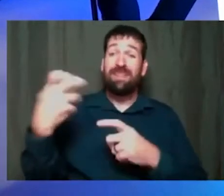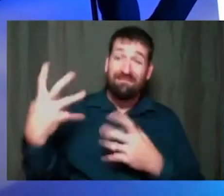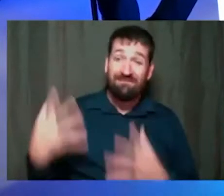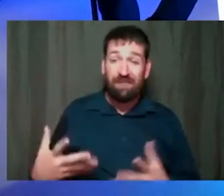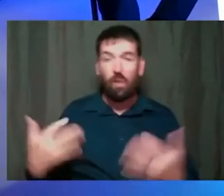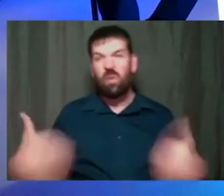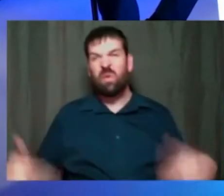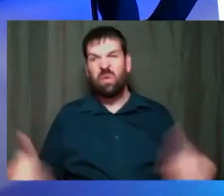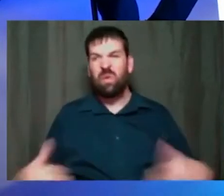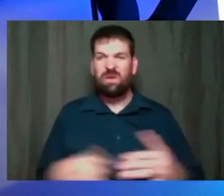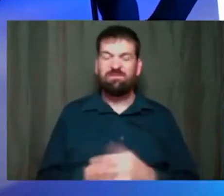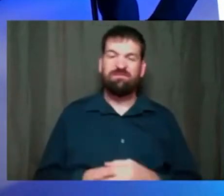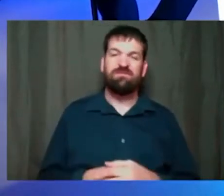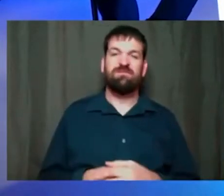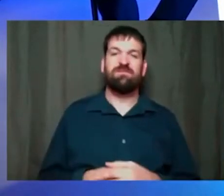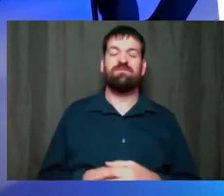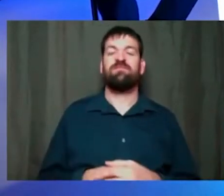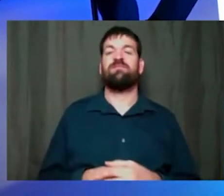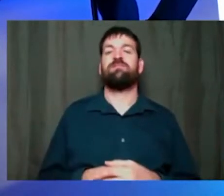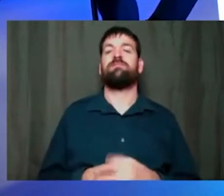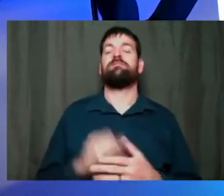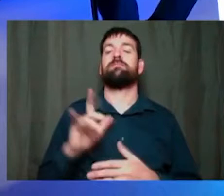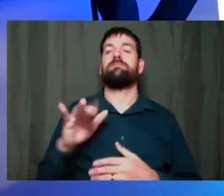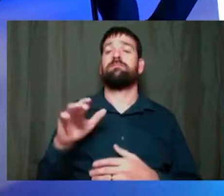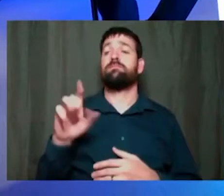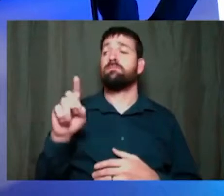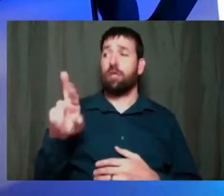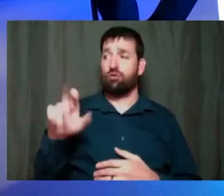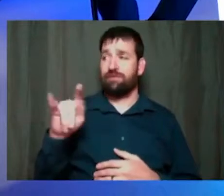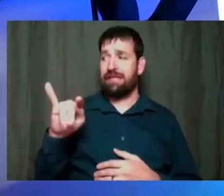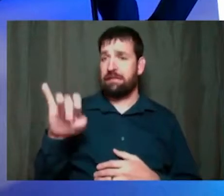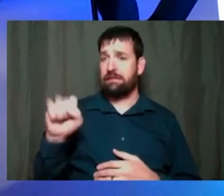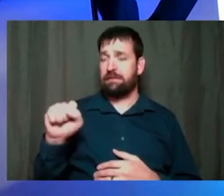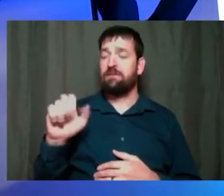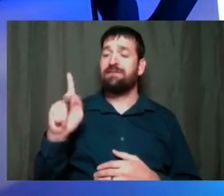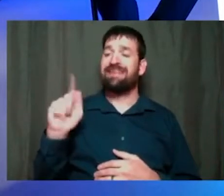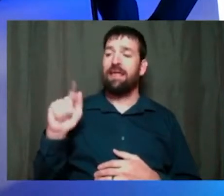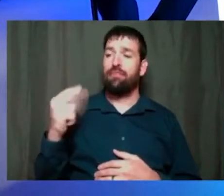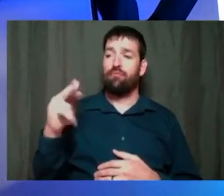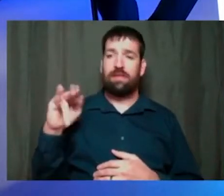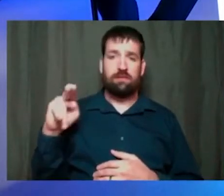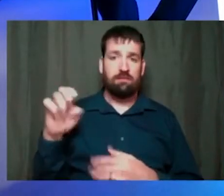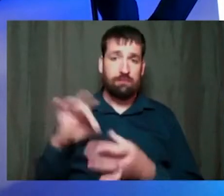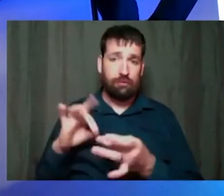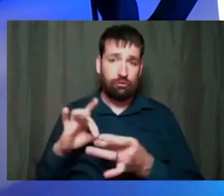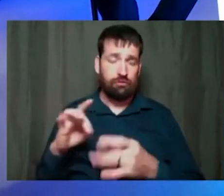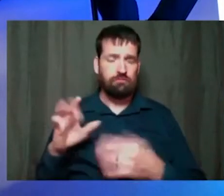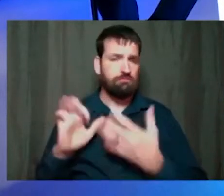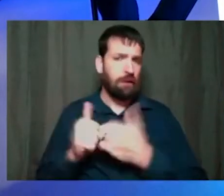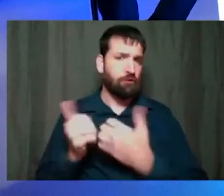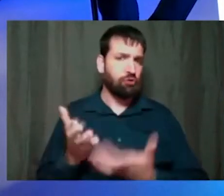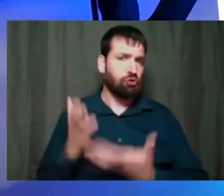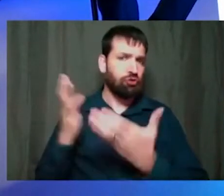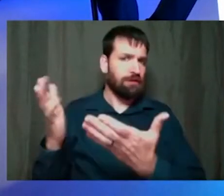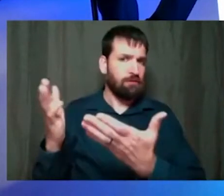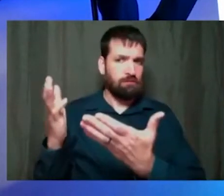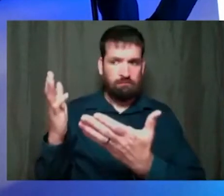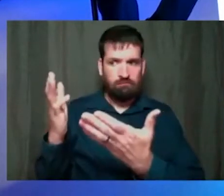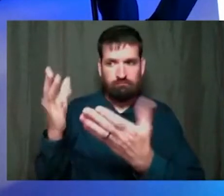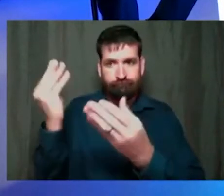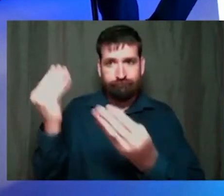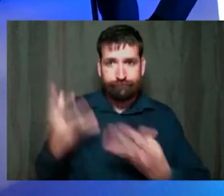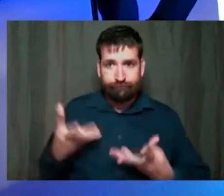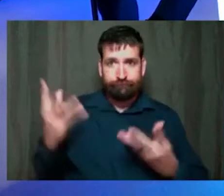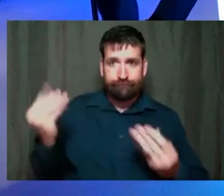on. And Dr. Seitz, you could jump in on this too. Catherine says, how do you suggest staying informed when bad news sells and